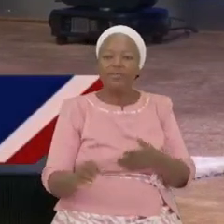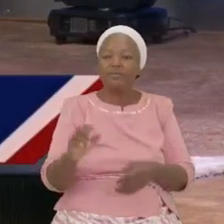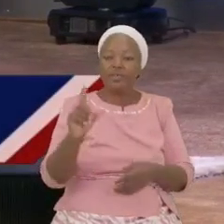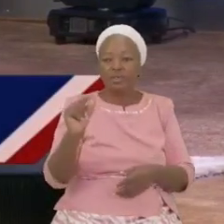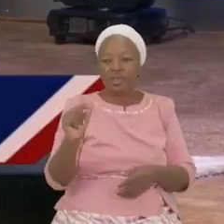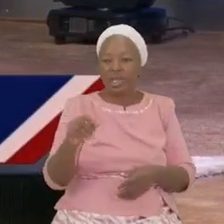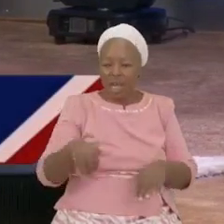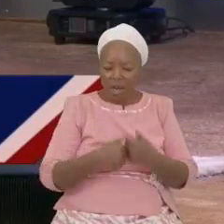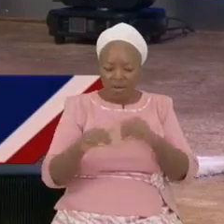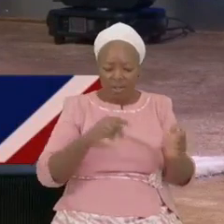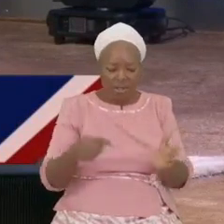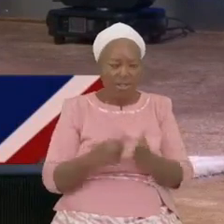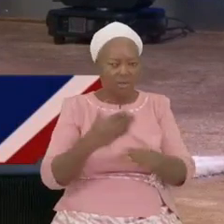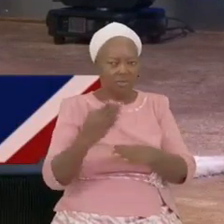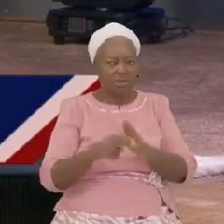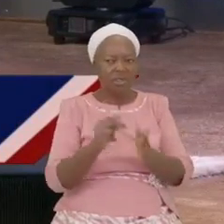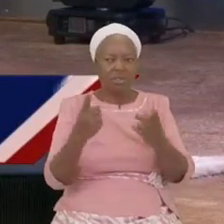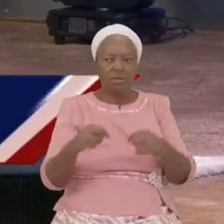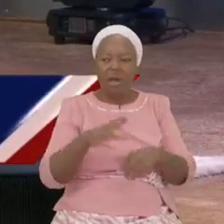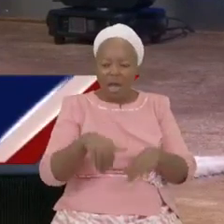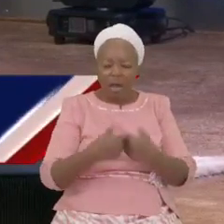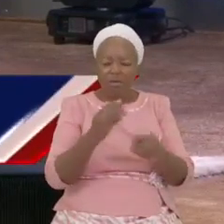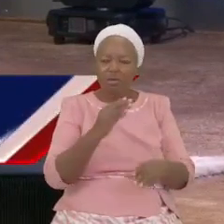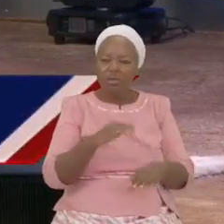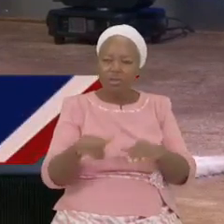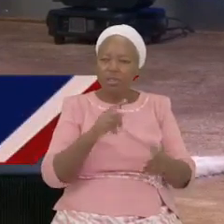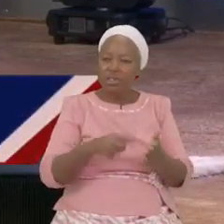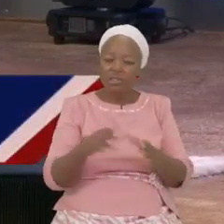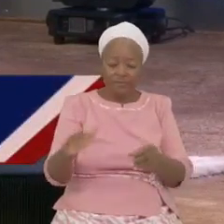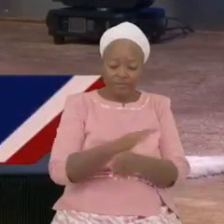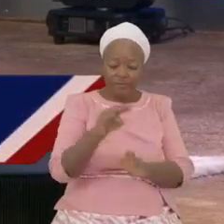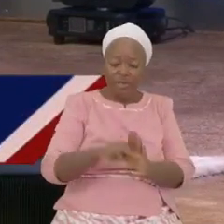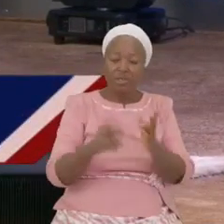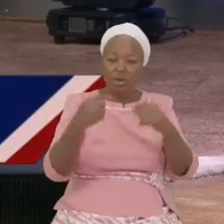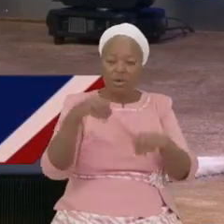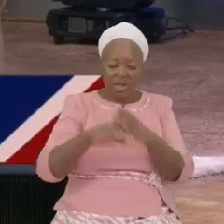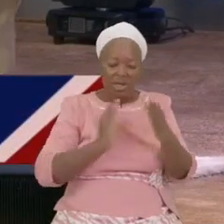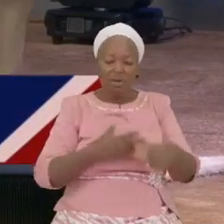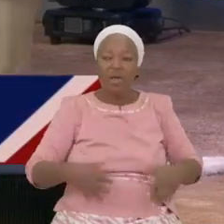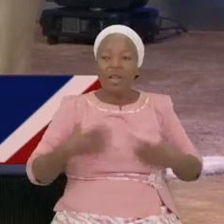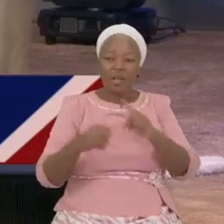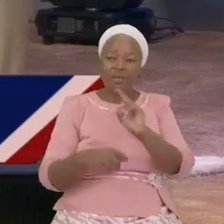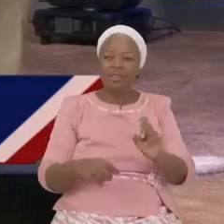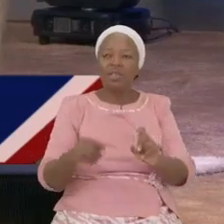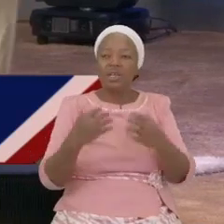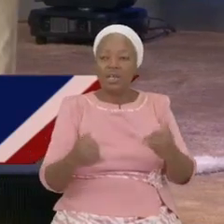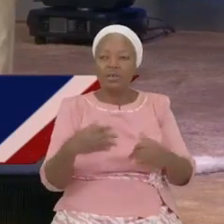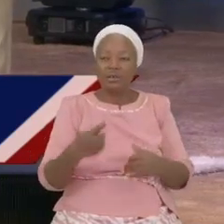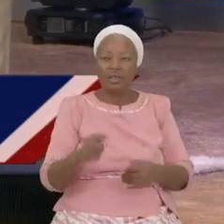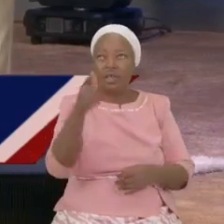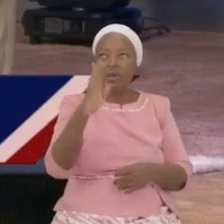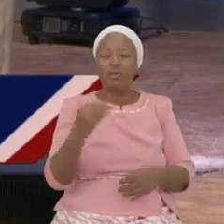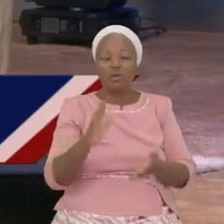completeness come? How does this fullness of the Lord come in our lives? Now, the God of